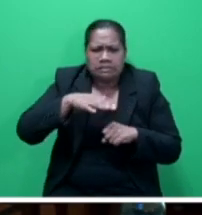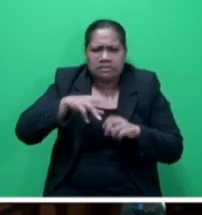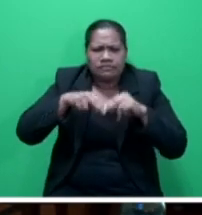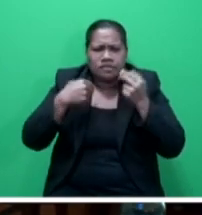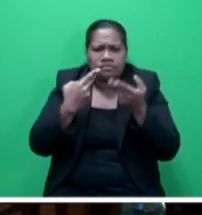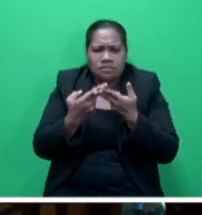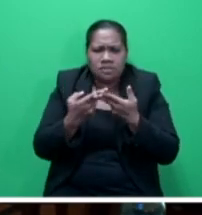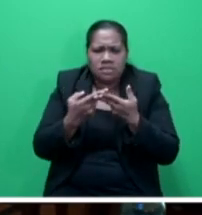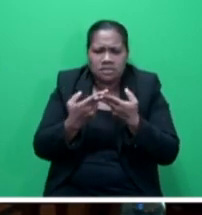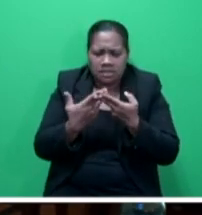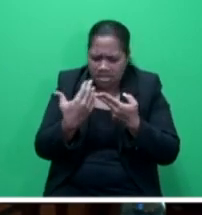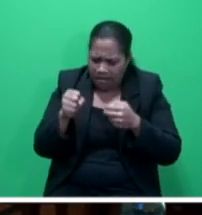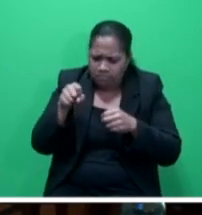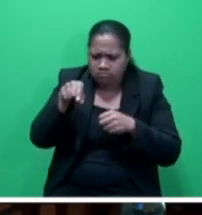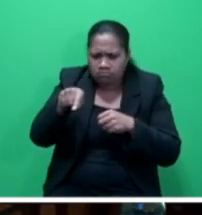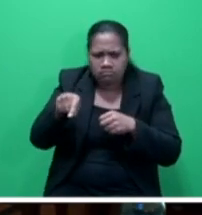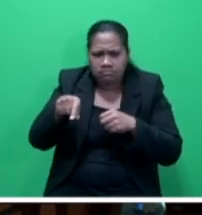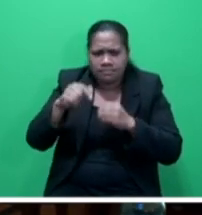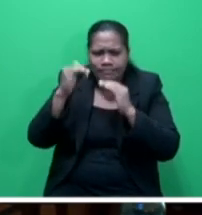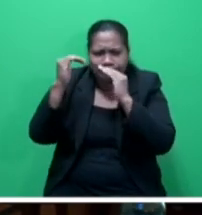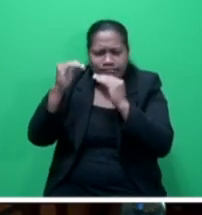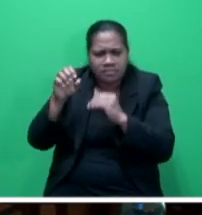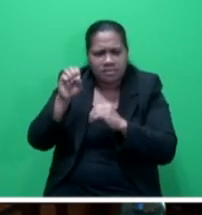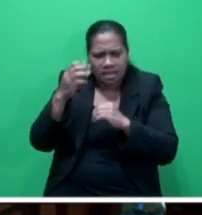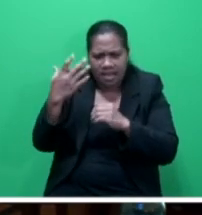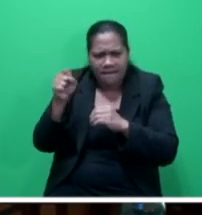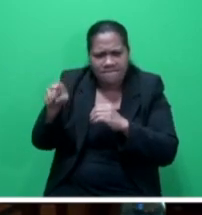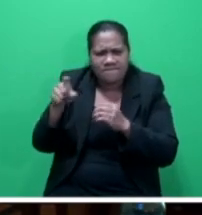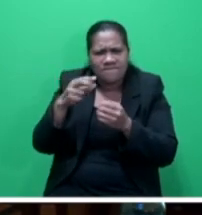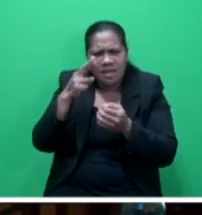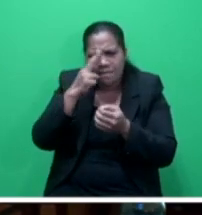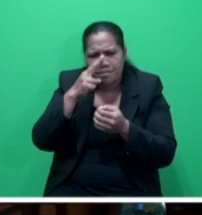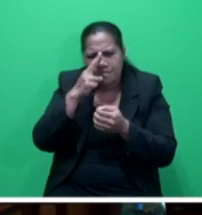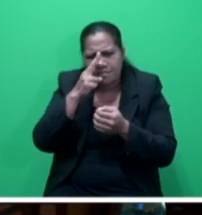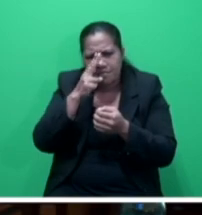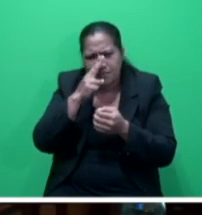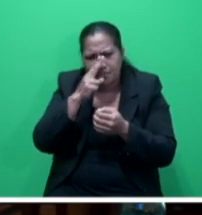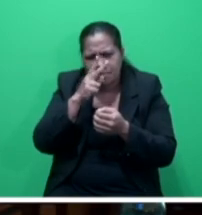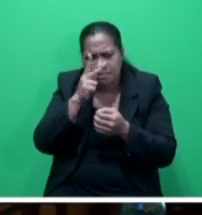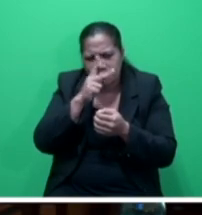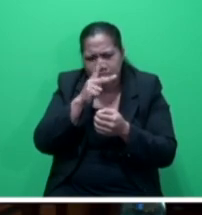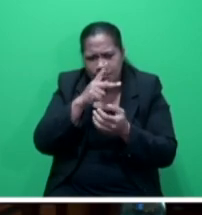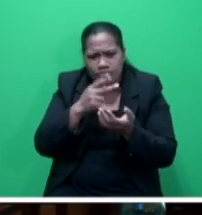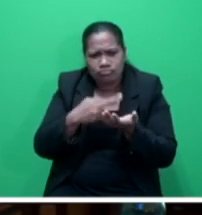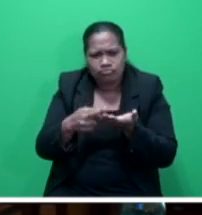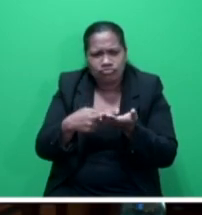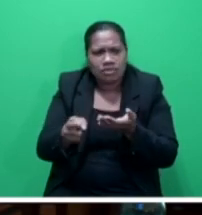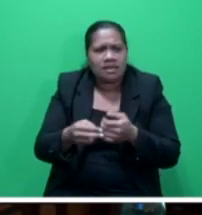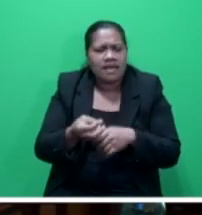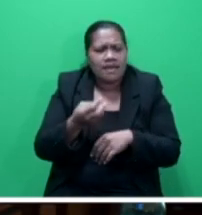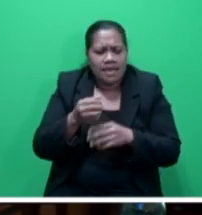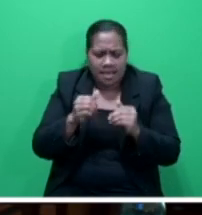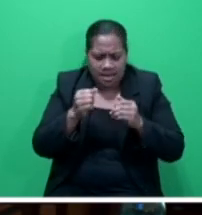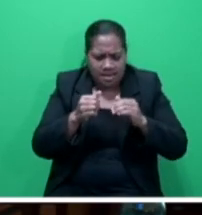Board flats, while HART provides housing assistance to 832